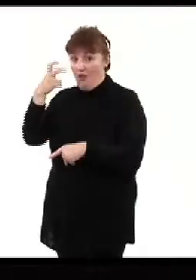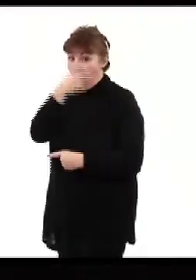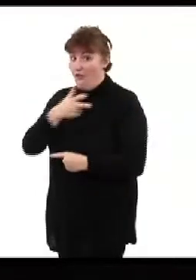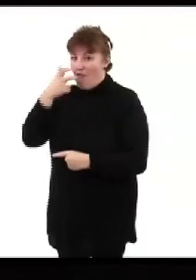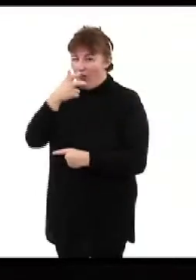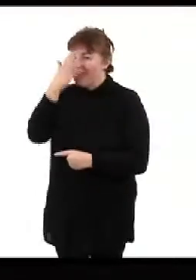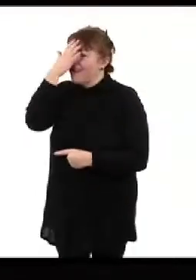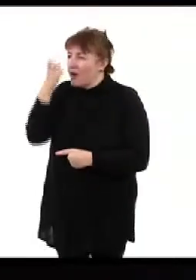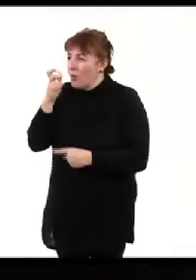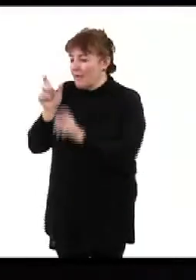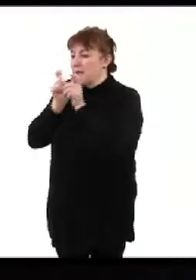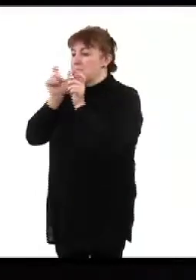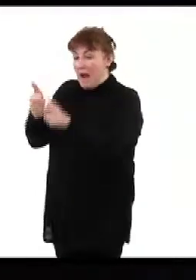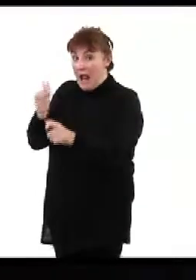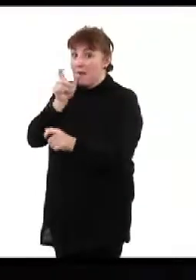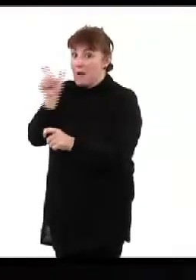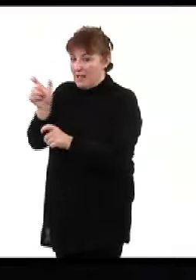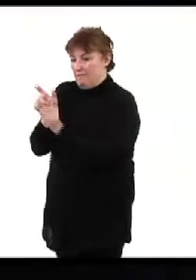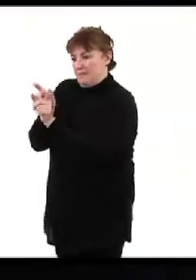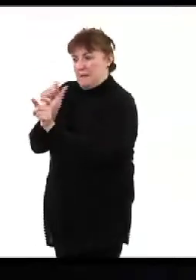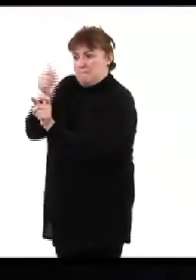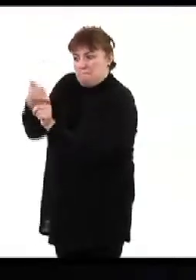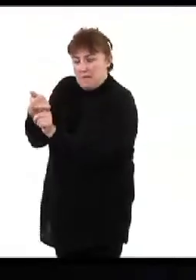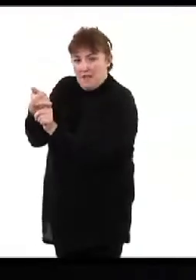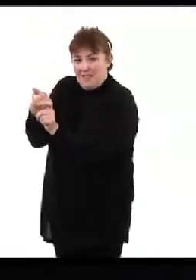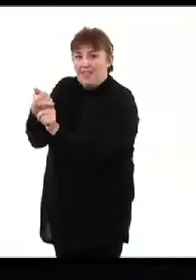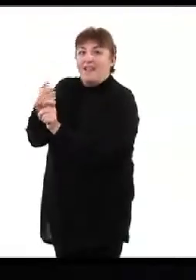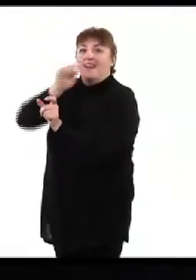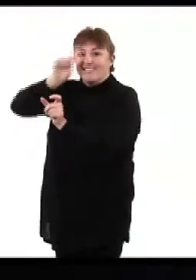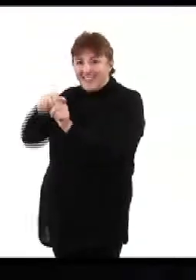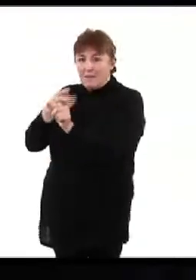perceiving sign, you see this information all at about the same time.